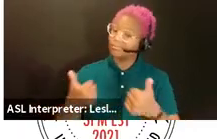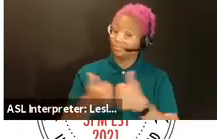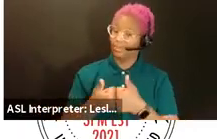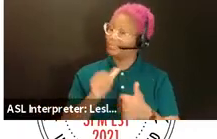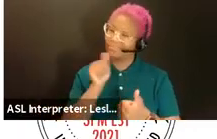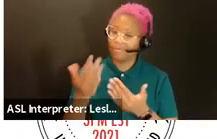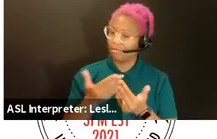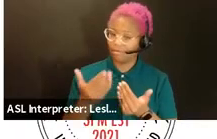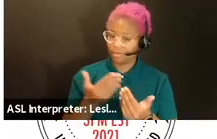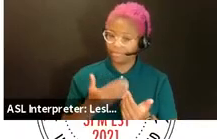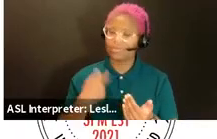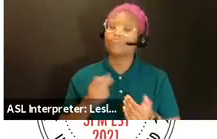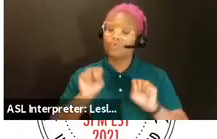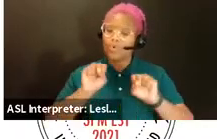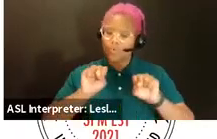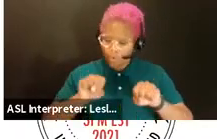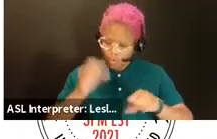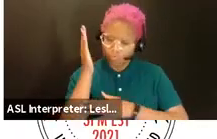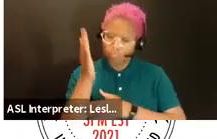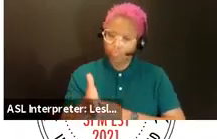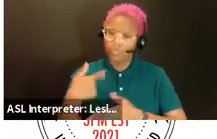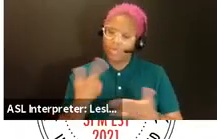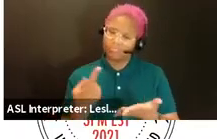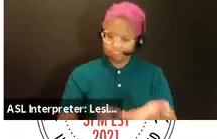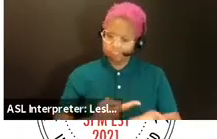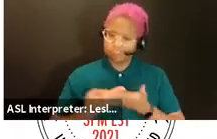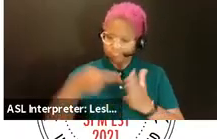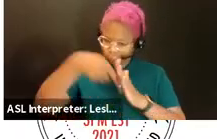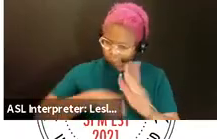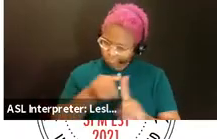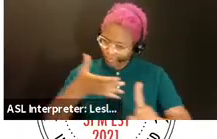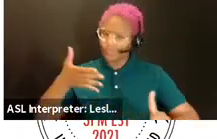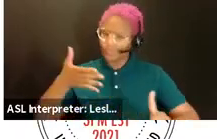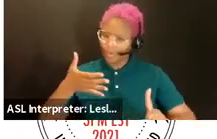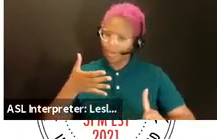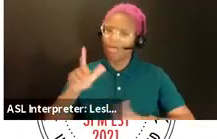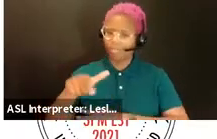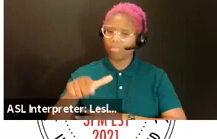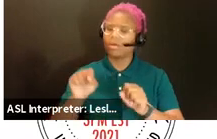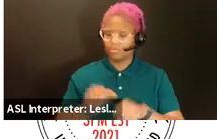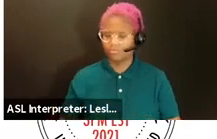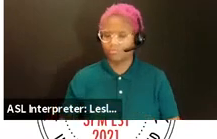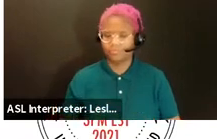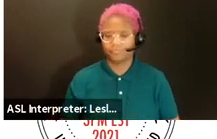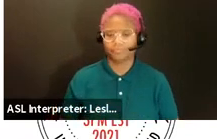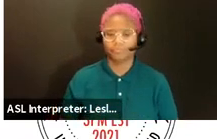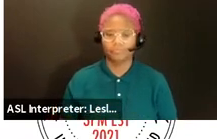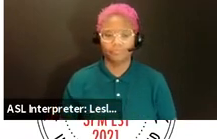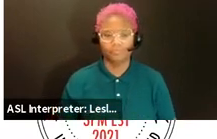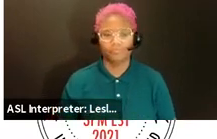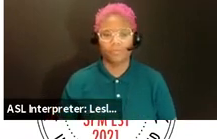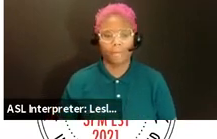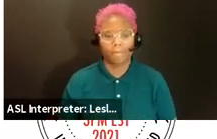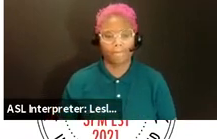And we'll go through all the sort of pain that is related to trying to get appointments and trying to get a national interest exception approved